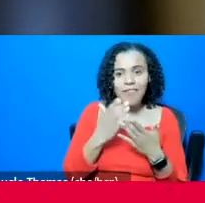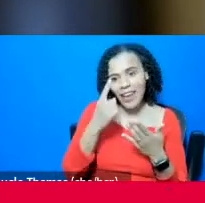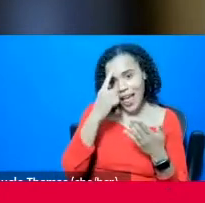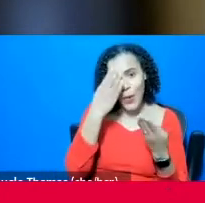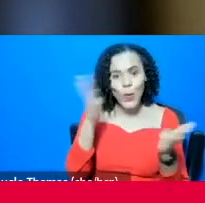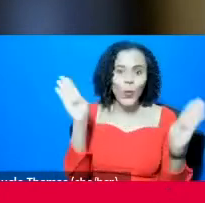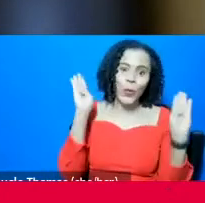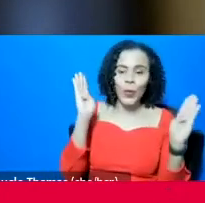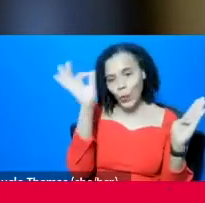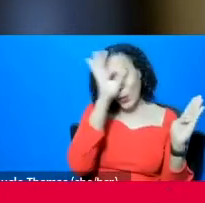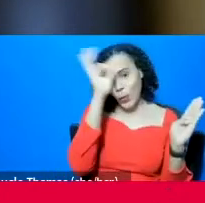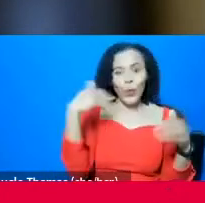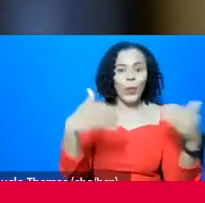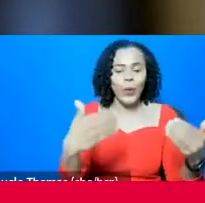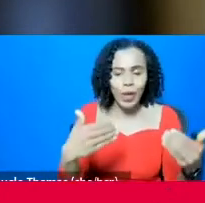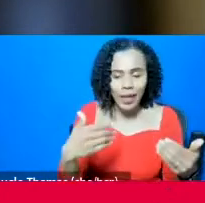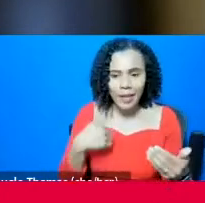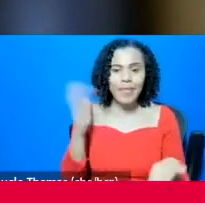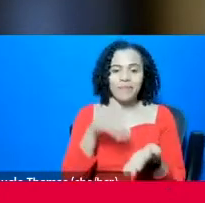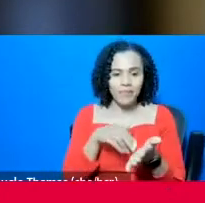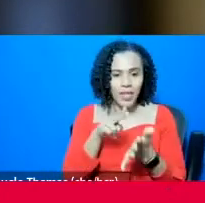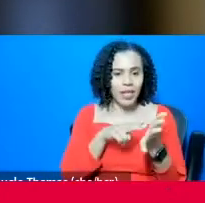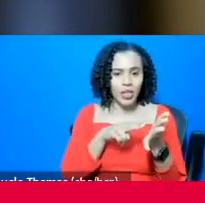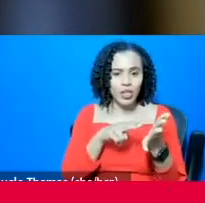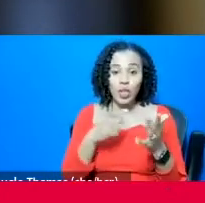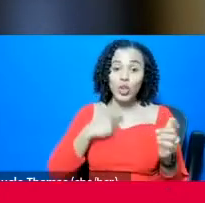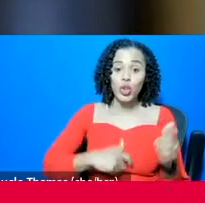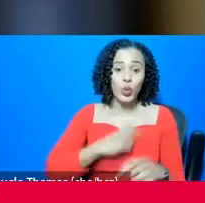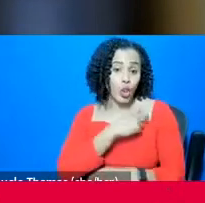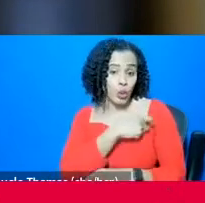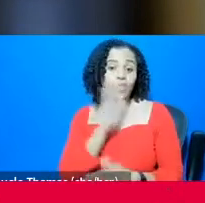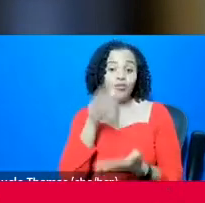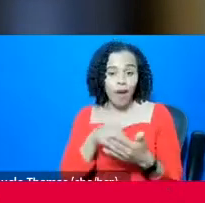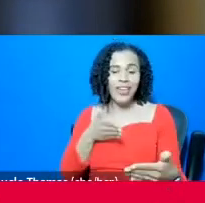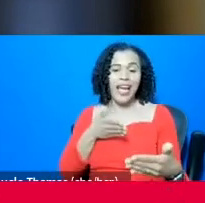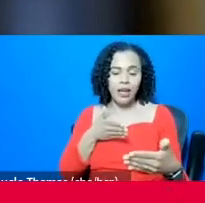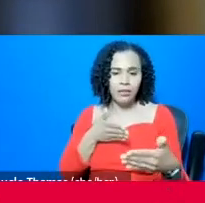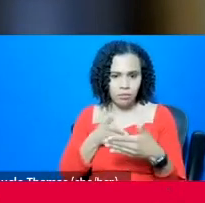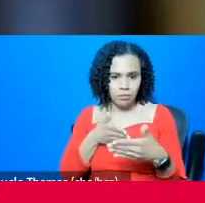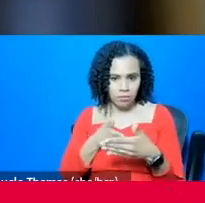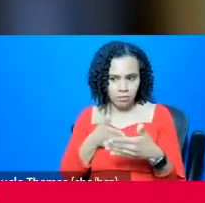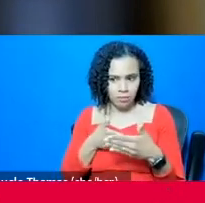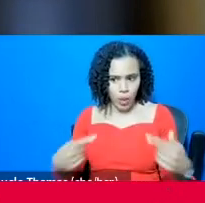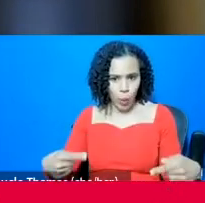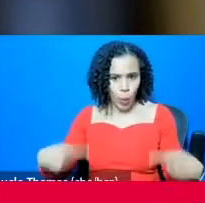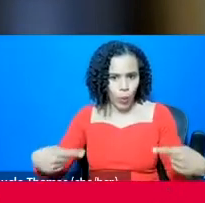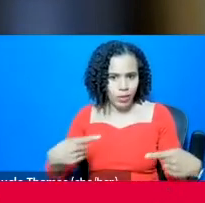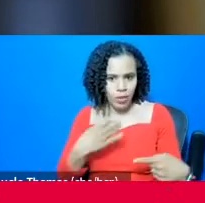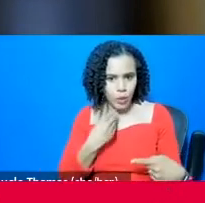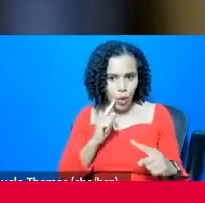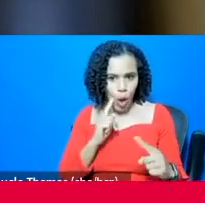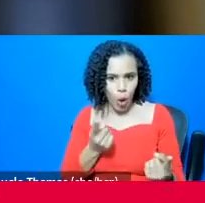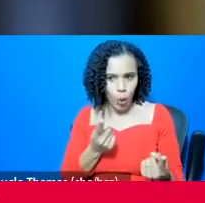couldn't get into my student union for the first time. Like on the first day, I was, as a wheelchair user, I couldn't get into my student union to talk about the